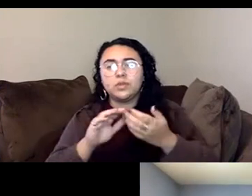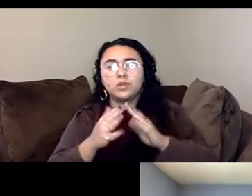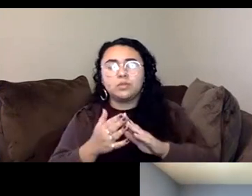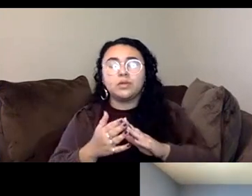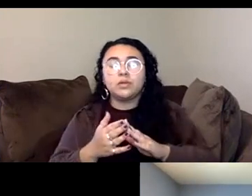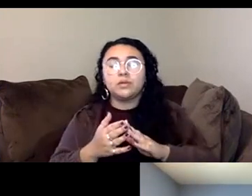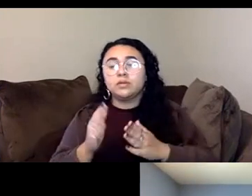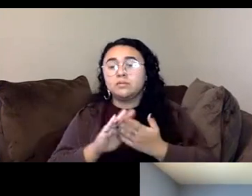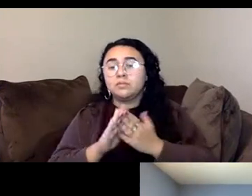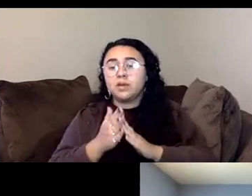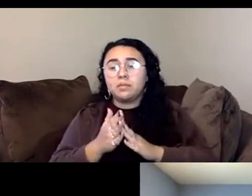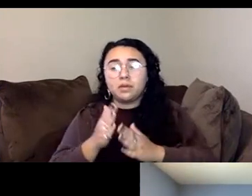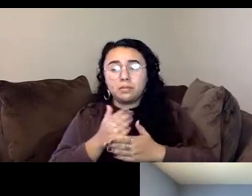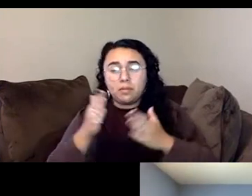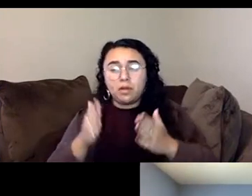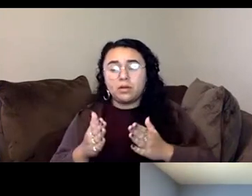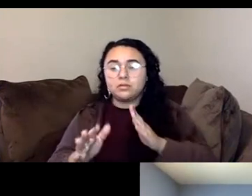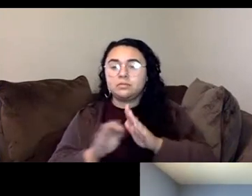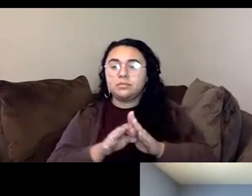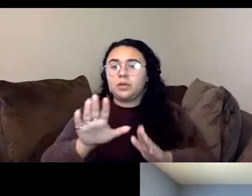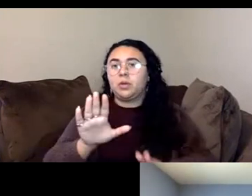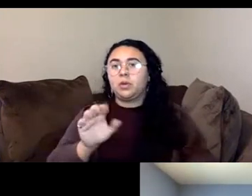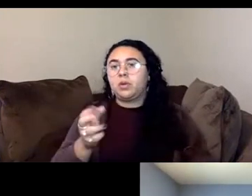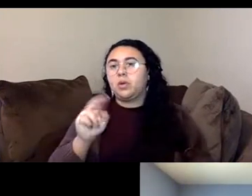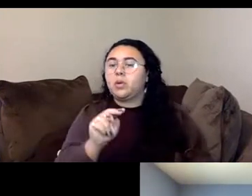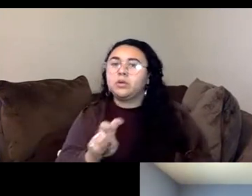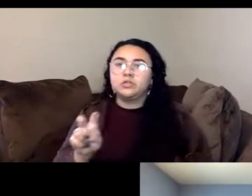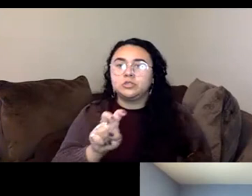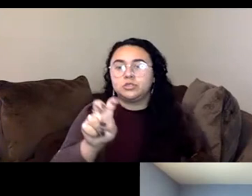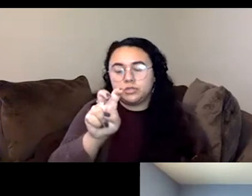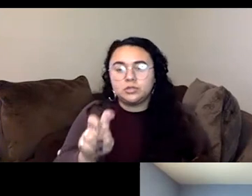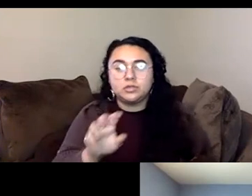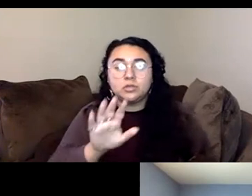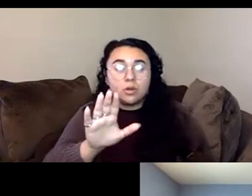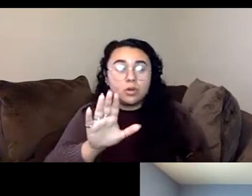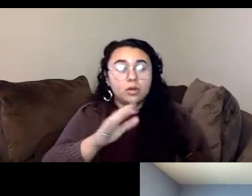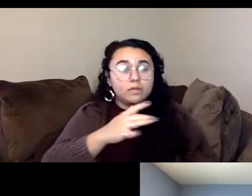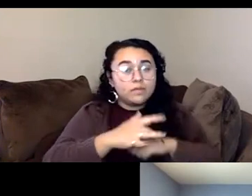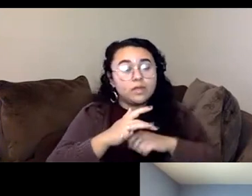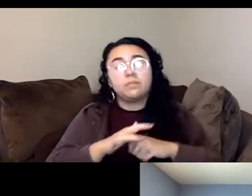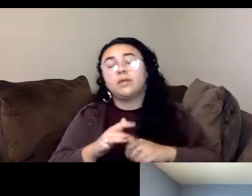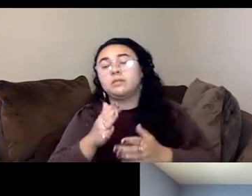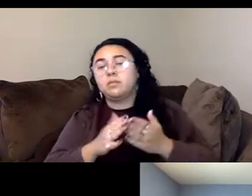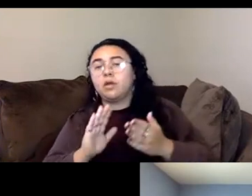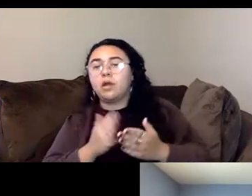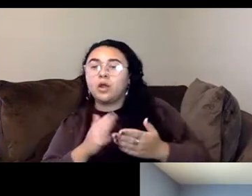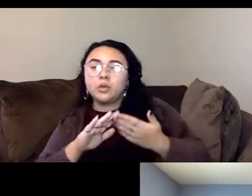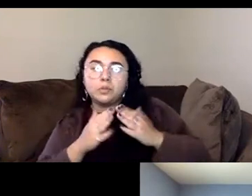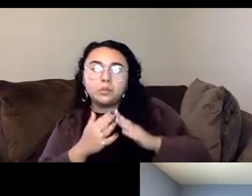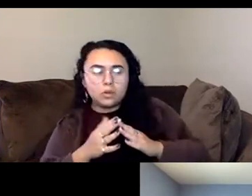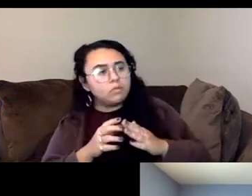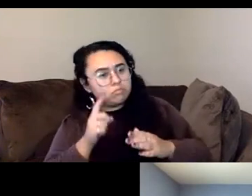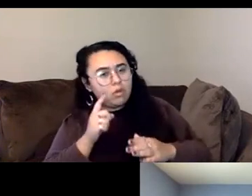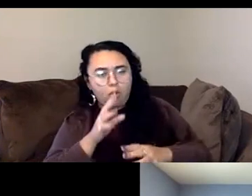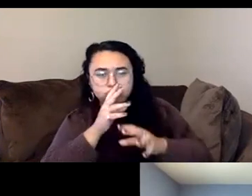your own adventure depending on your own availability, the aspects of our partnership and our community that appeal to you. But yes, it